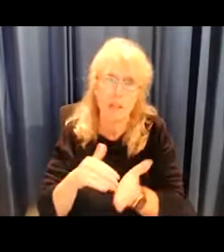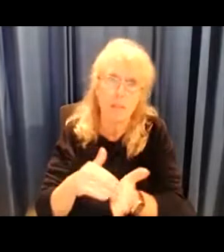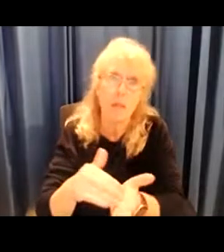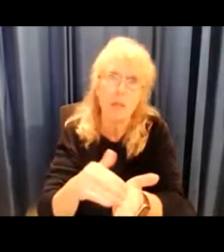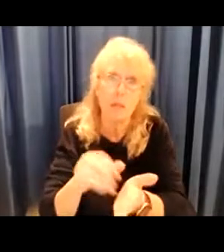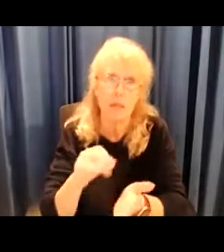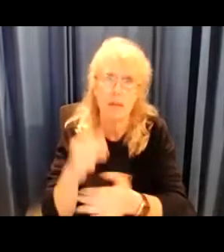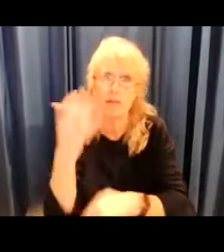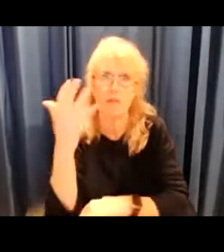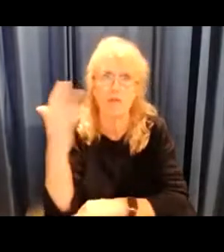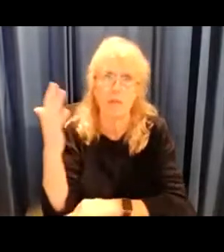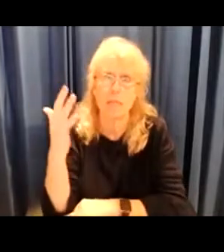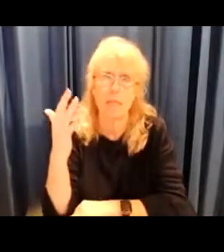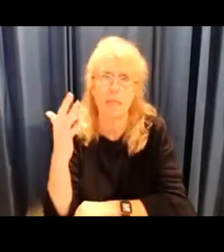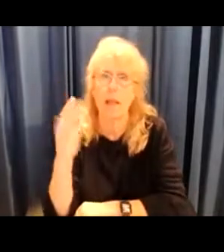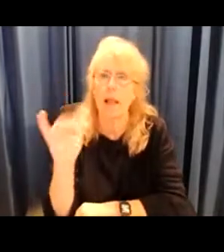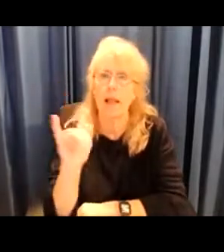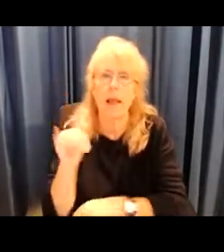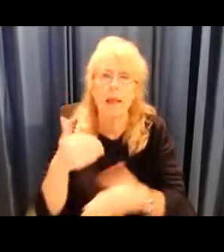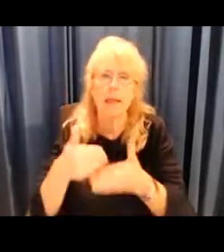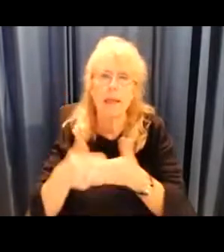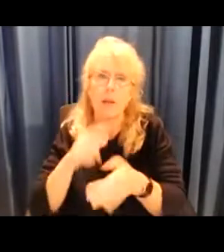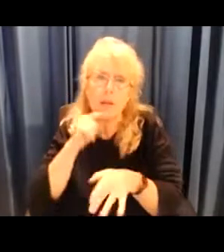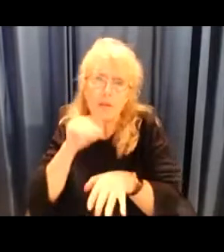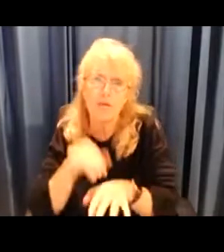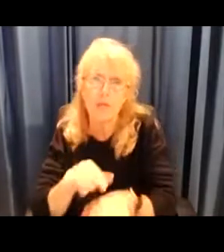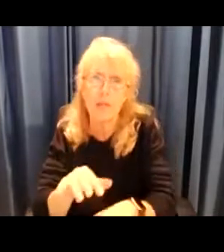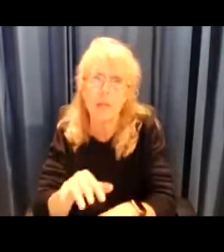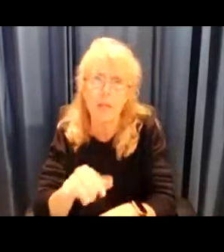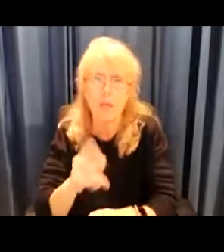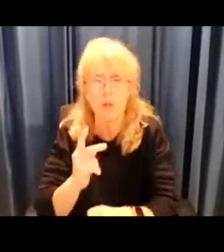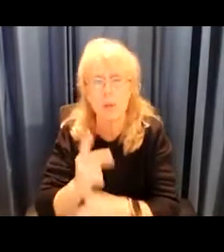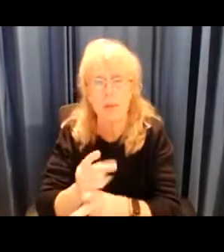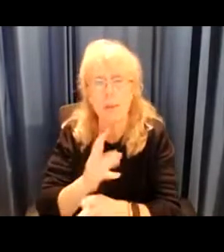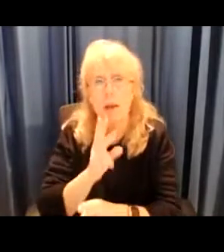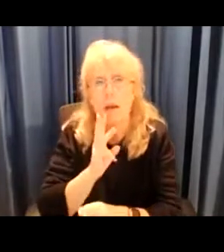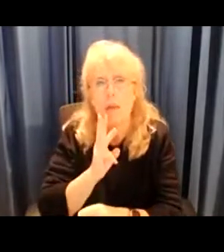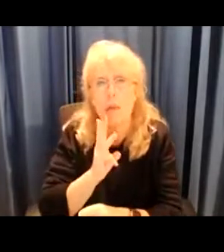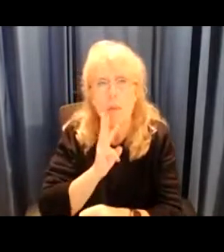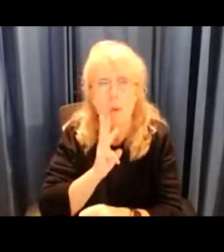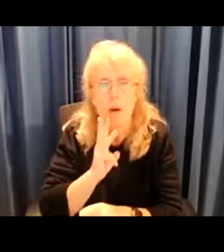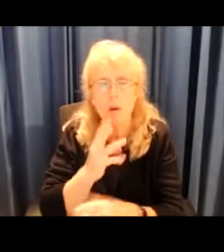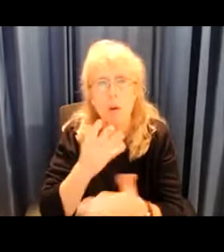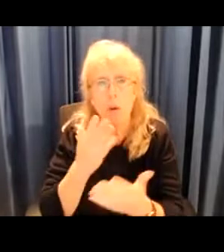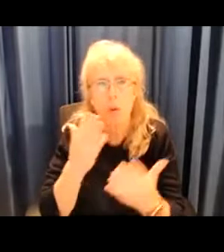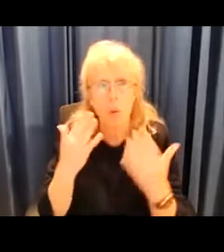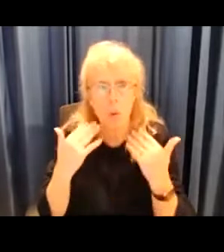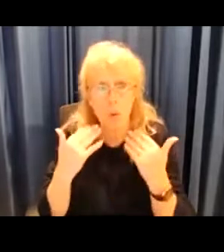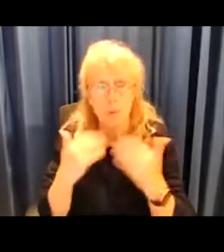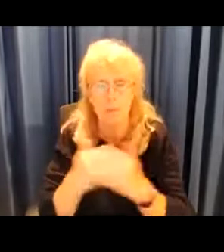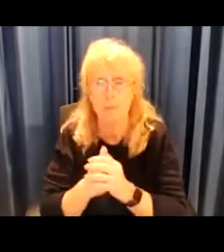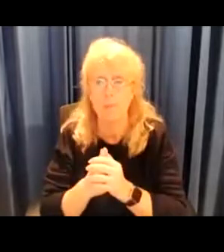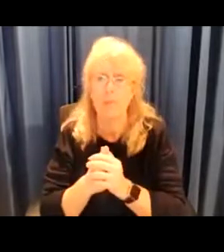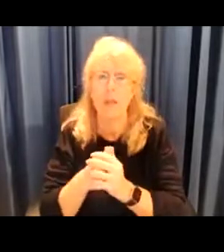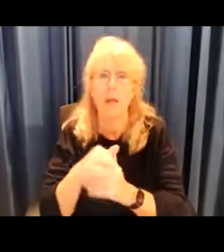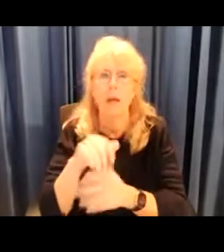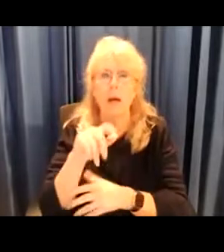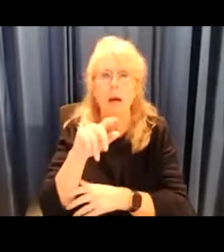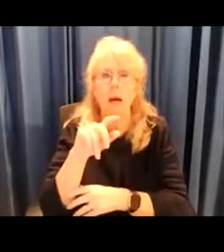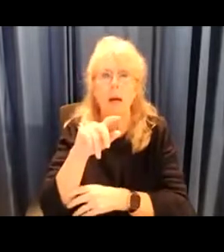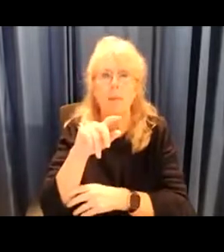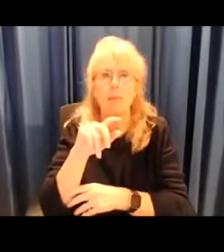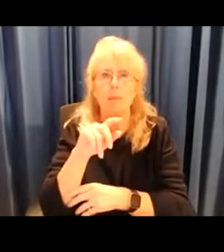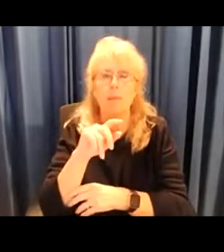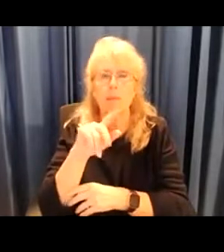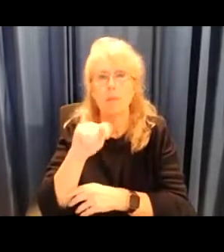along stream beds to keep the water cool, because that's very important. Tualatin River is